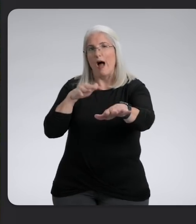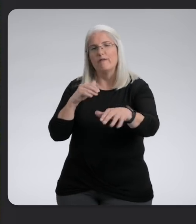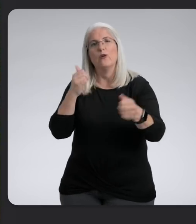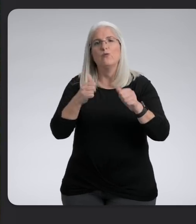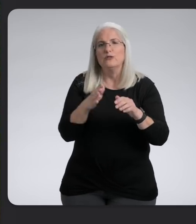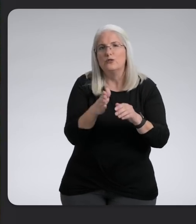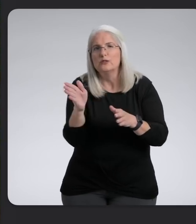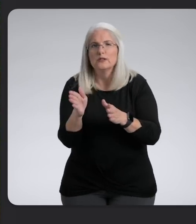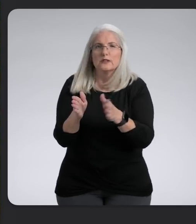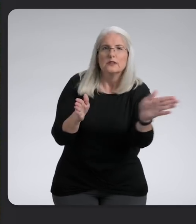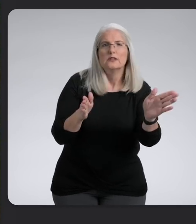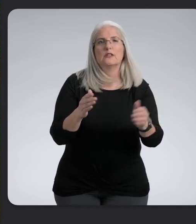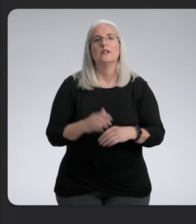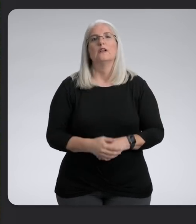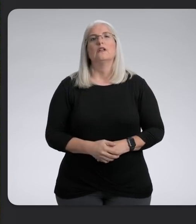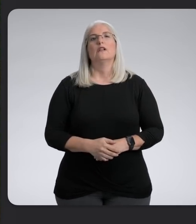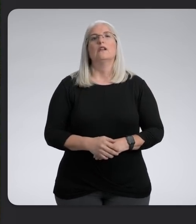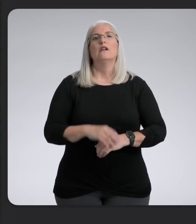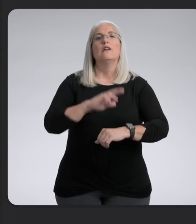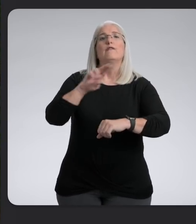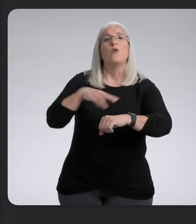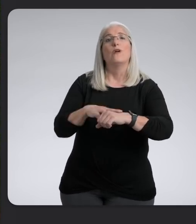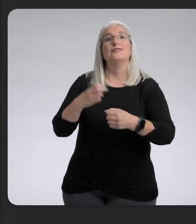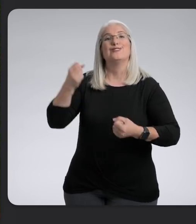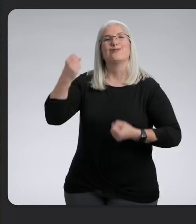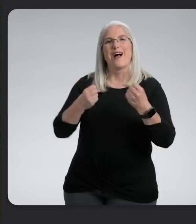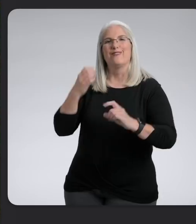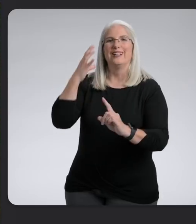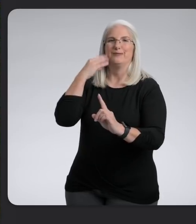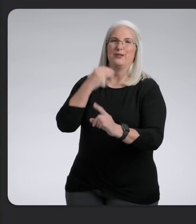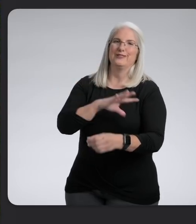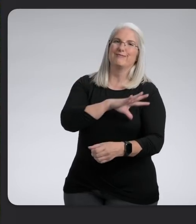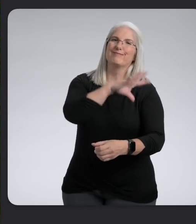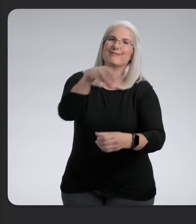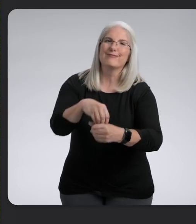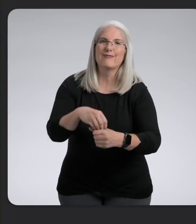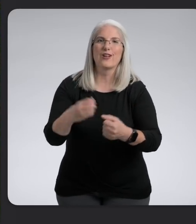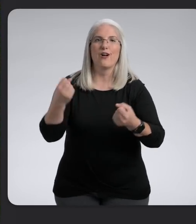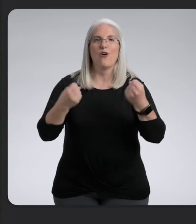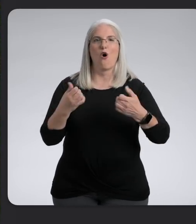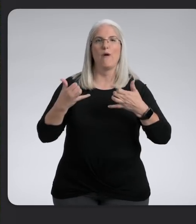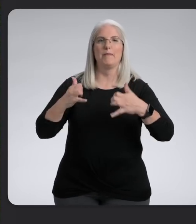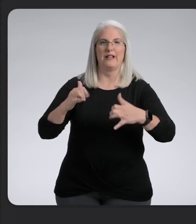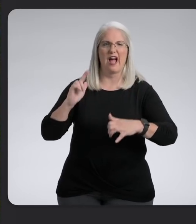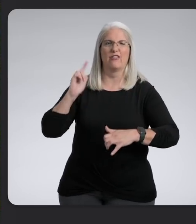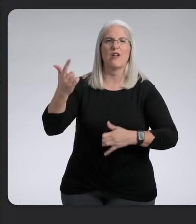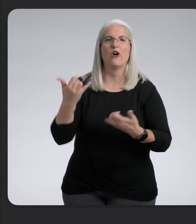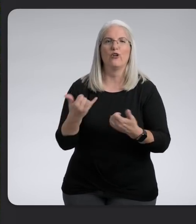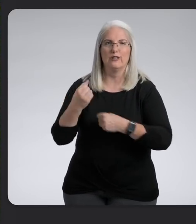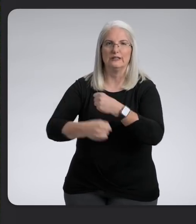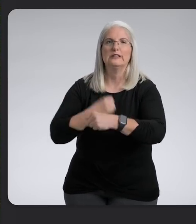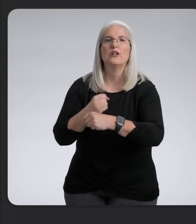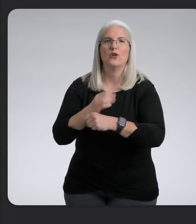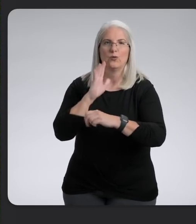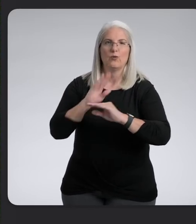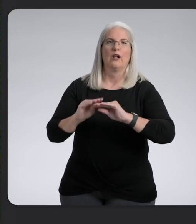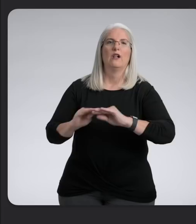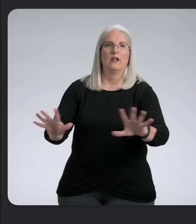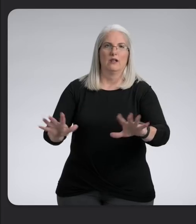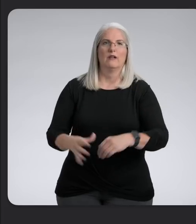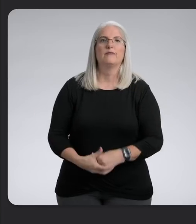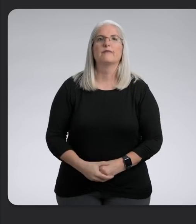of course, we'll be bringing this driving experience to CarPlay later this year. But it's not just